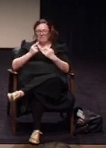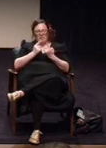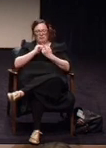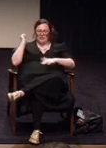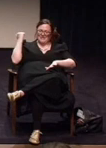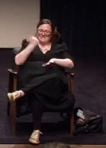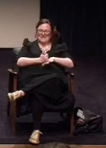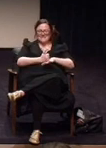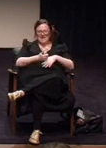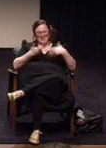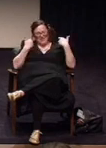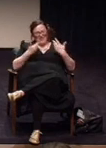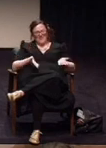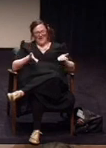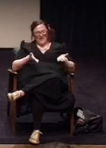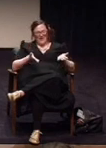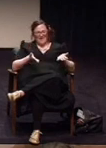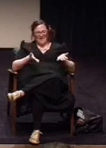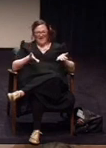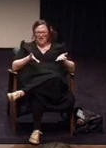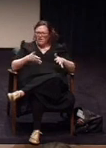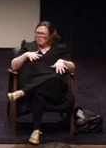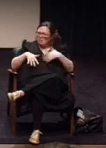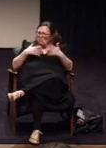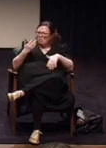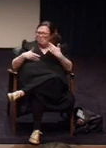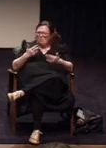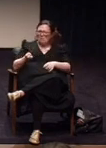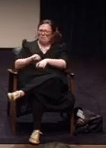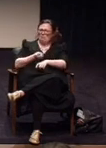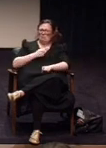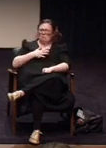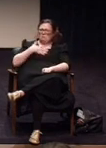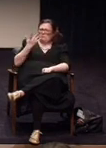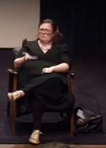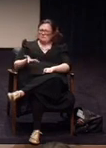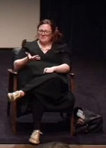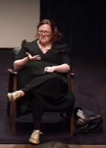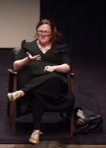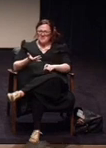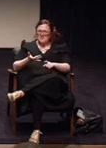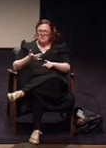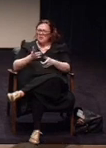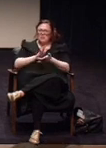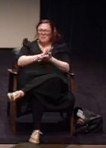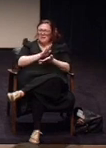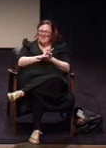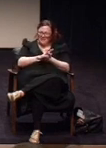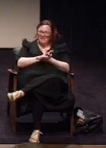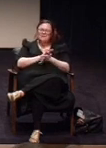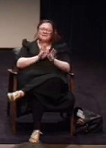on their screen and they will start to use it, they will not be happy about it, so involve